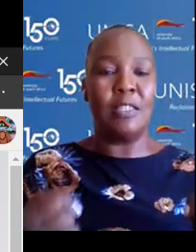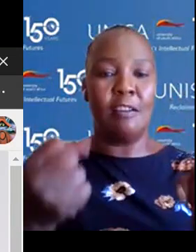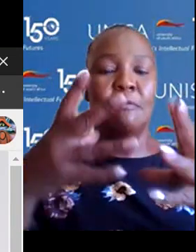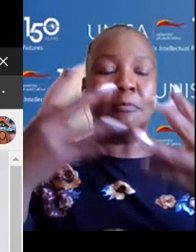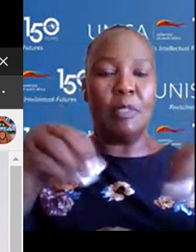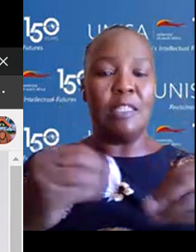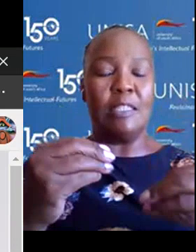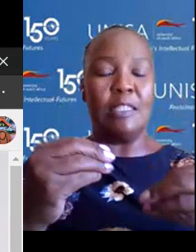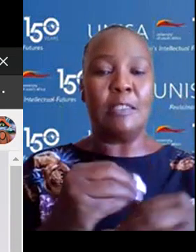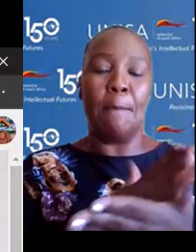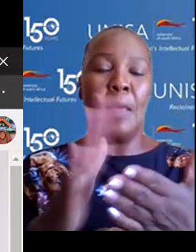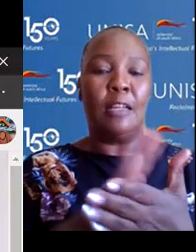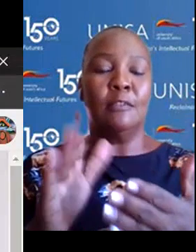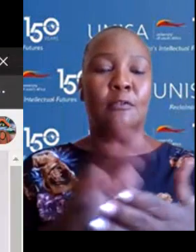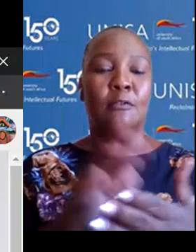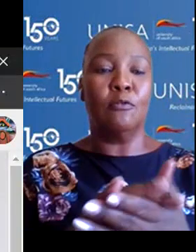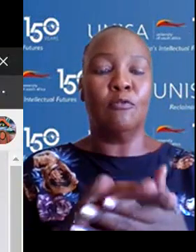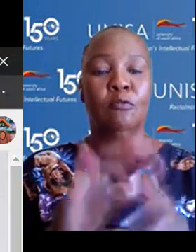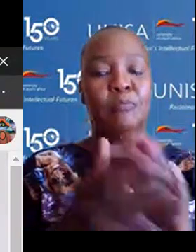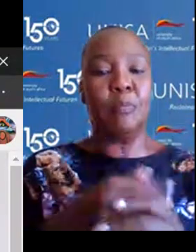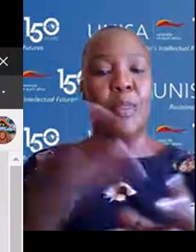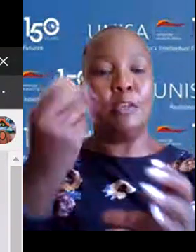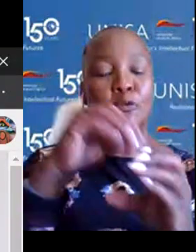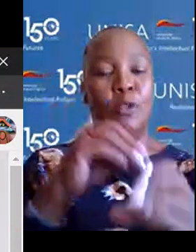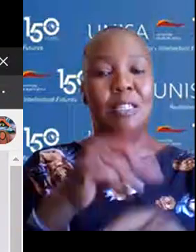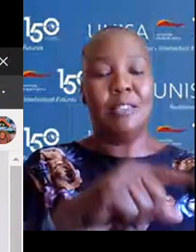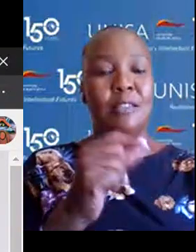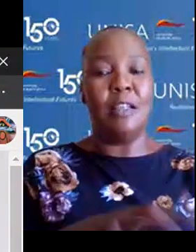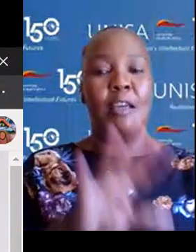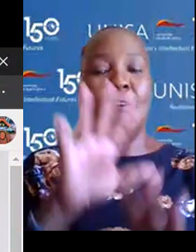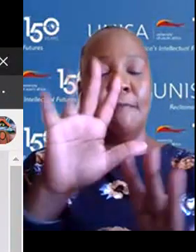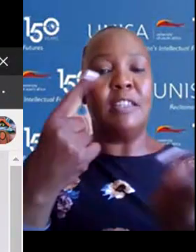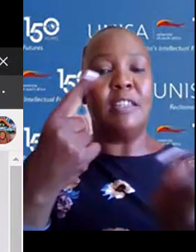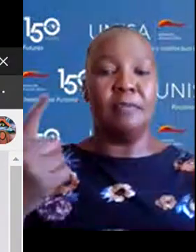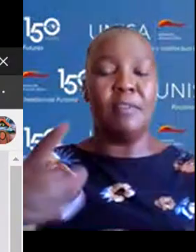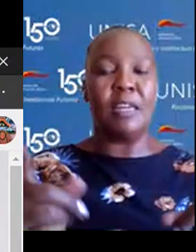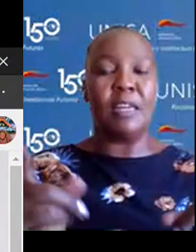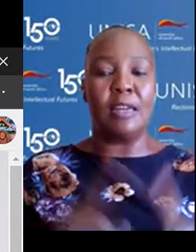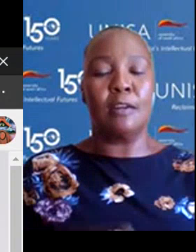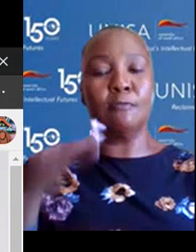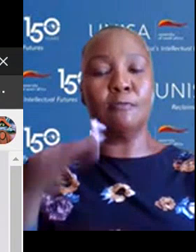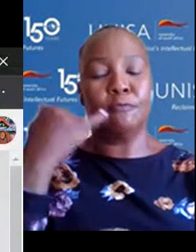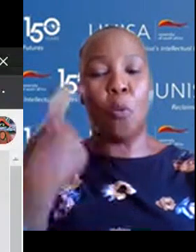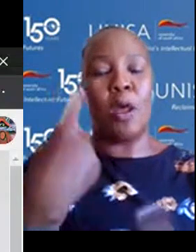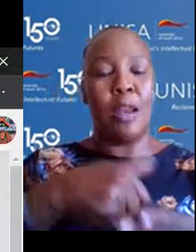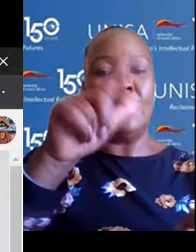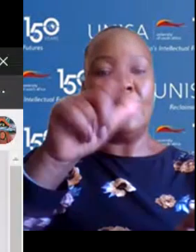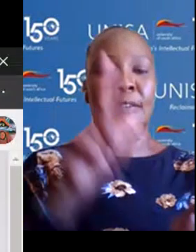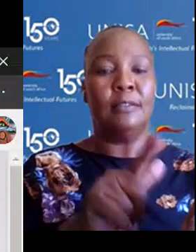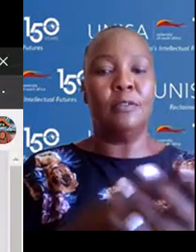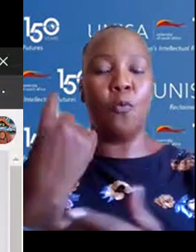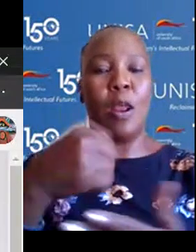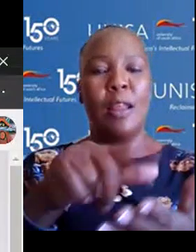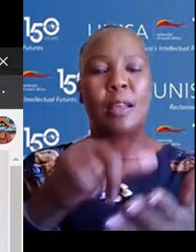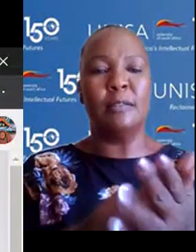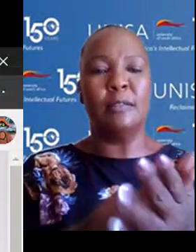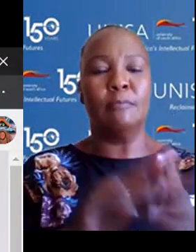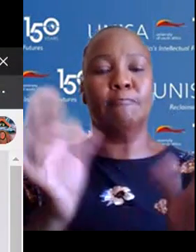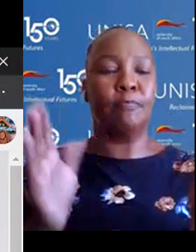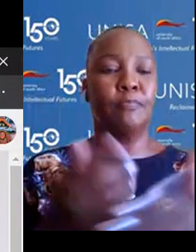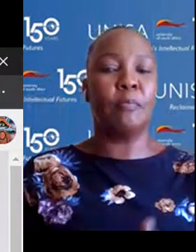you can actually go install this on 5 different devices. You get 1 license. Okay, just 1 license, but you